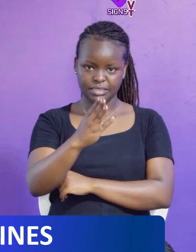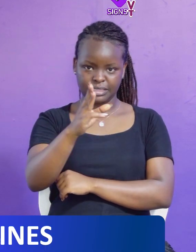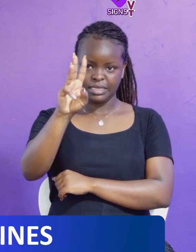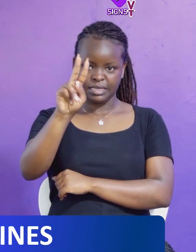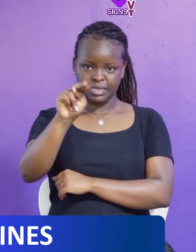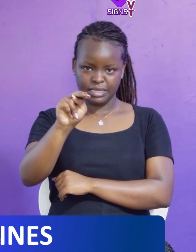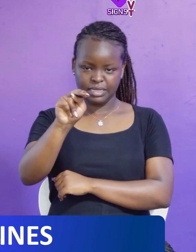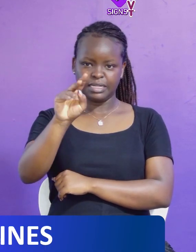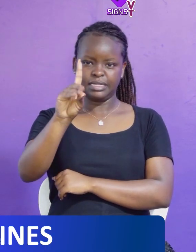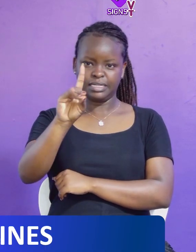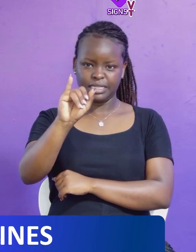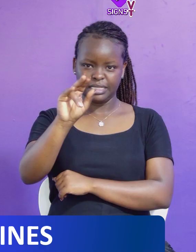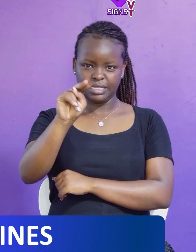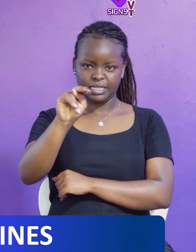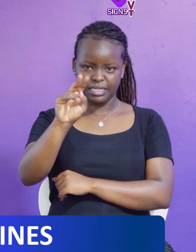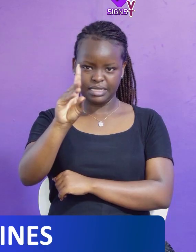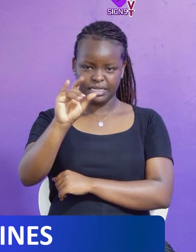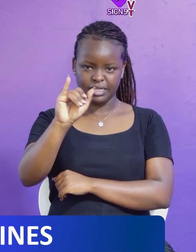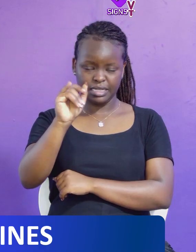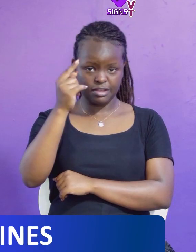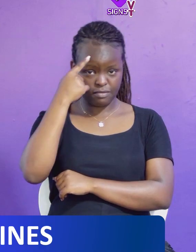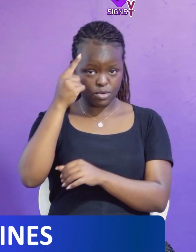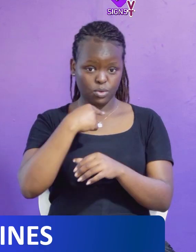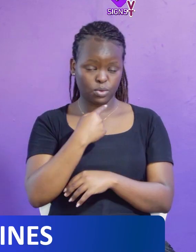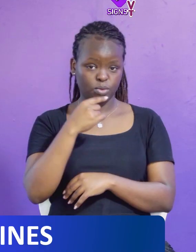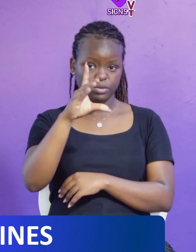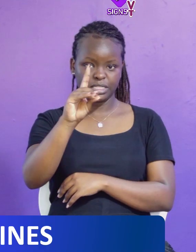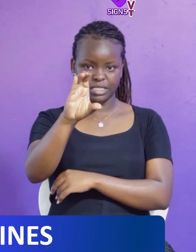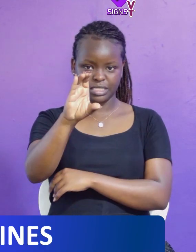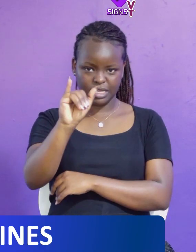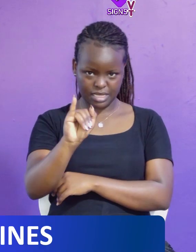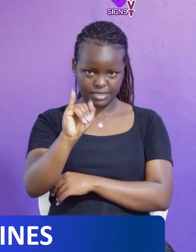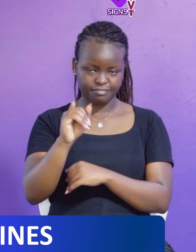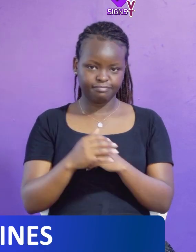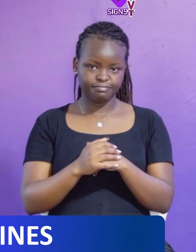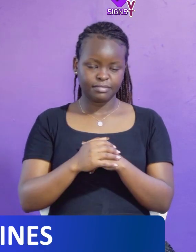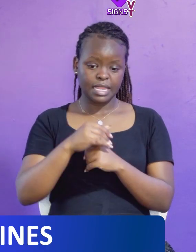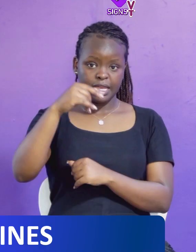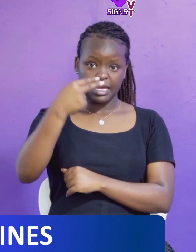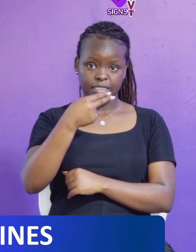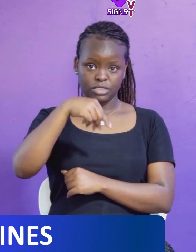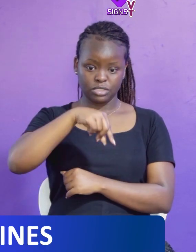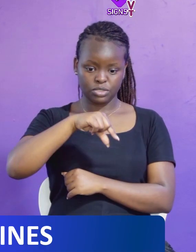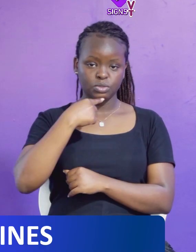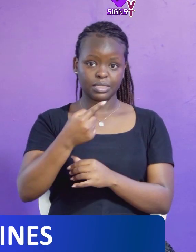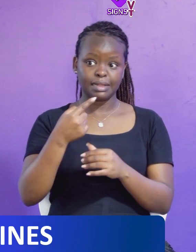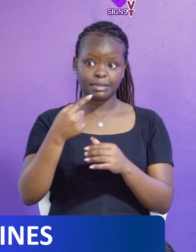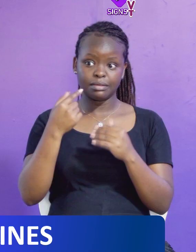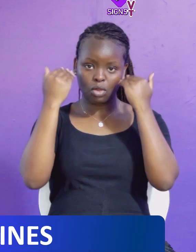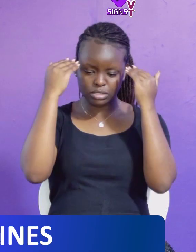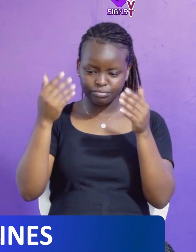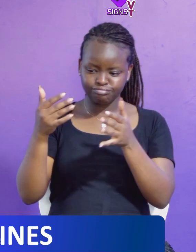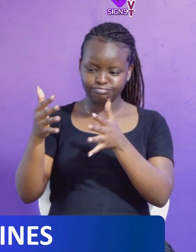Mdindi Mwadawiro of the Directorate of Criminal Investigation in the headquarters told the inquest that the damaged